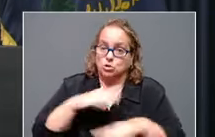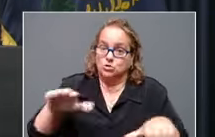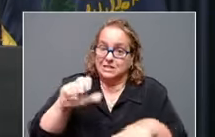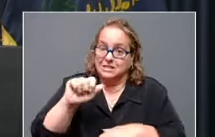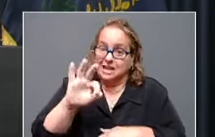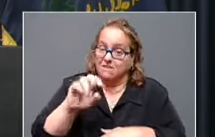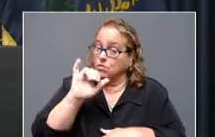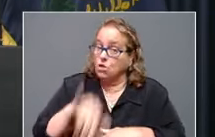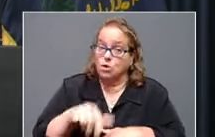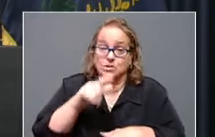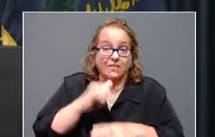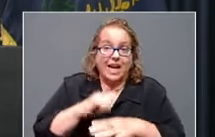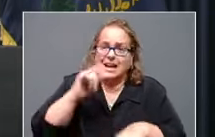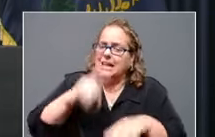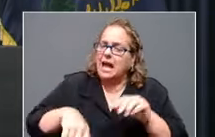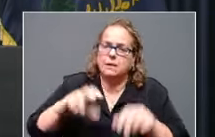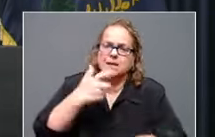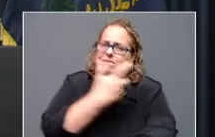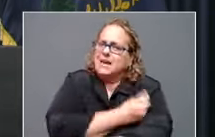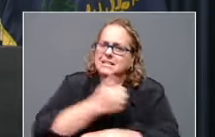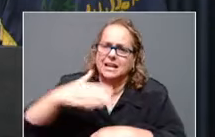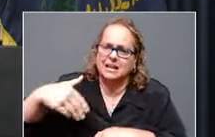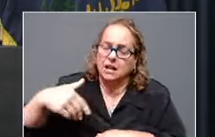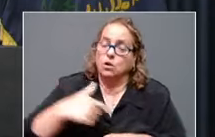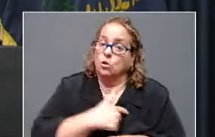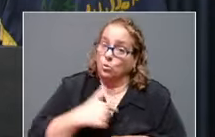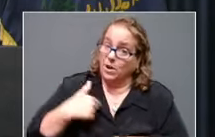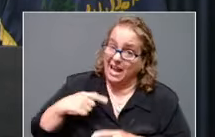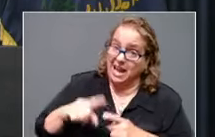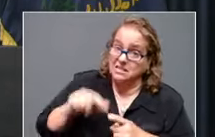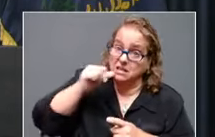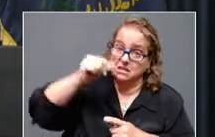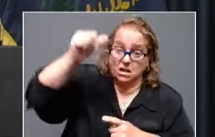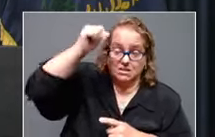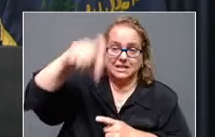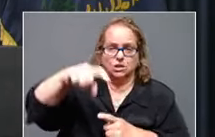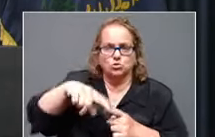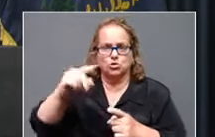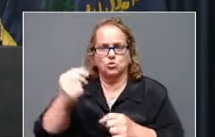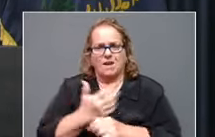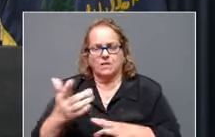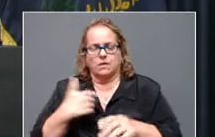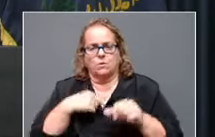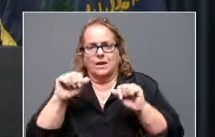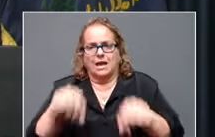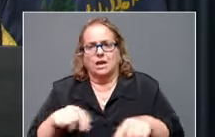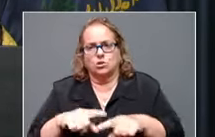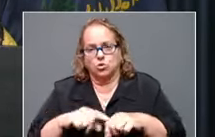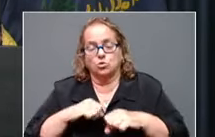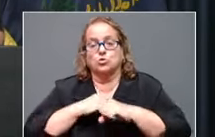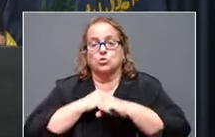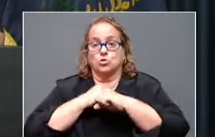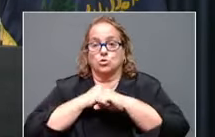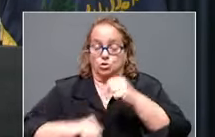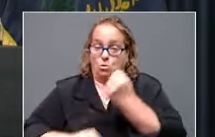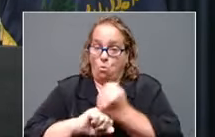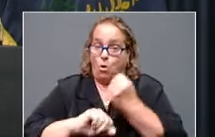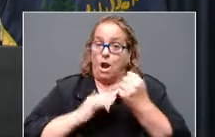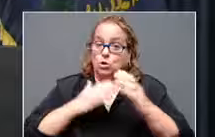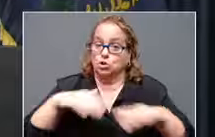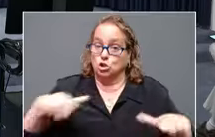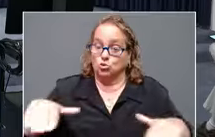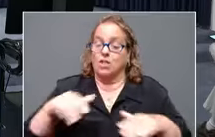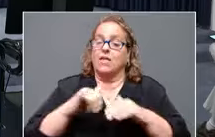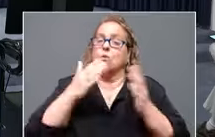business community's position, I'd like to introduce my chairman, Winston Griffin, CEO and chairman of Laurel Grocery in London, Kentucky.